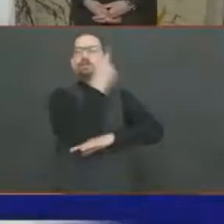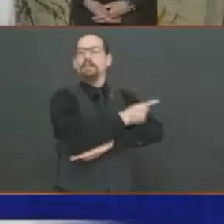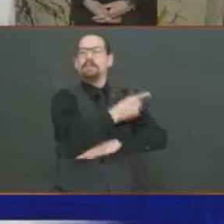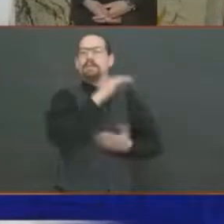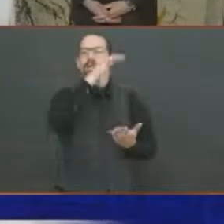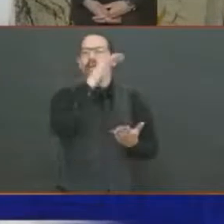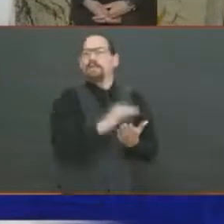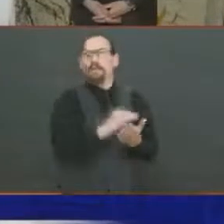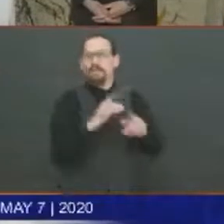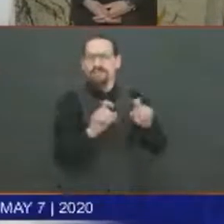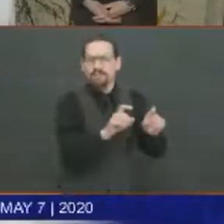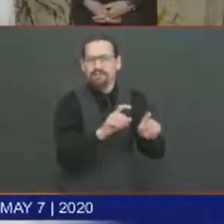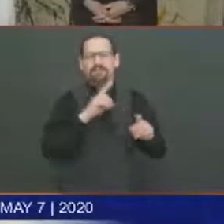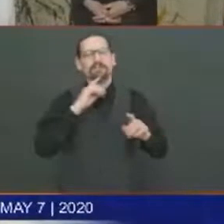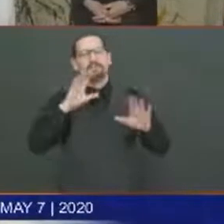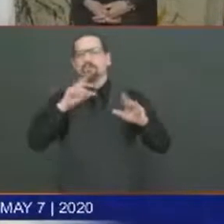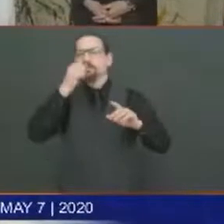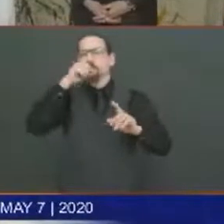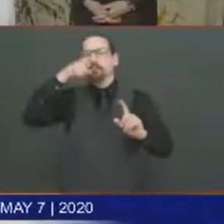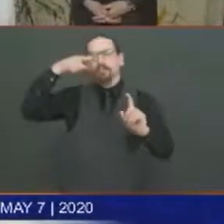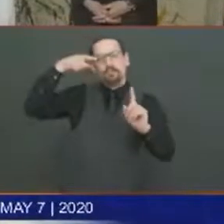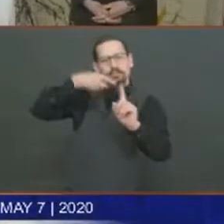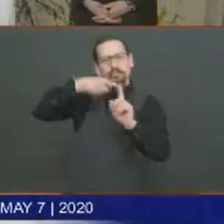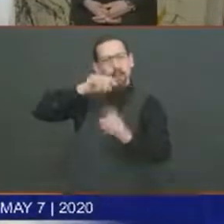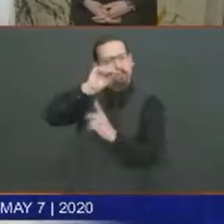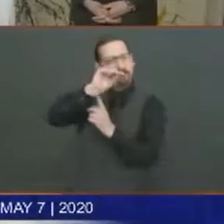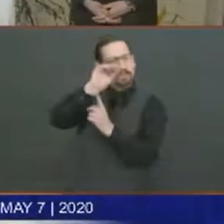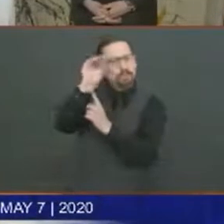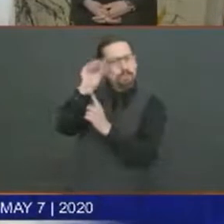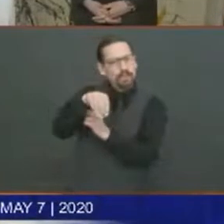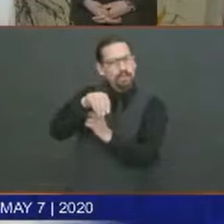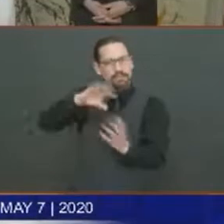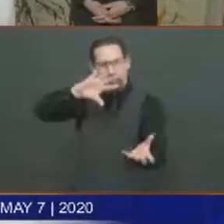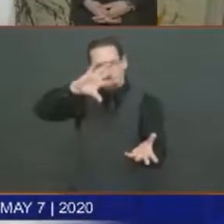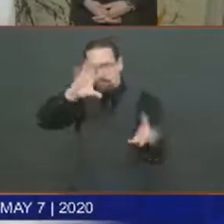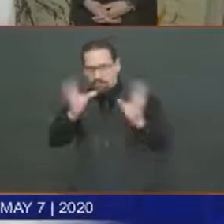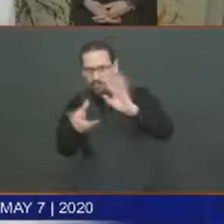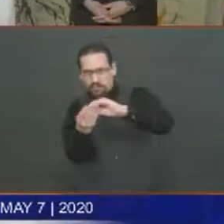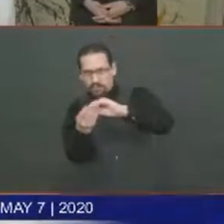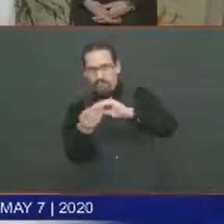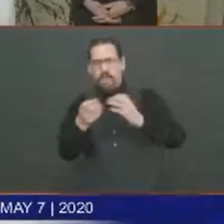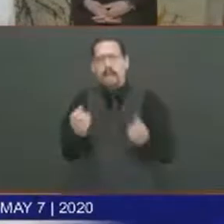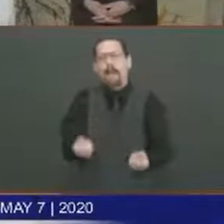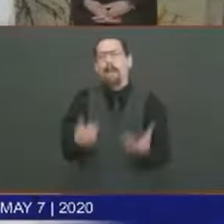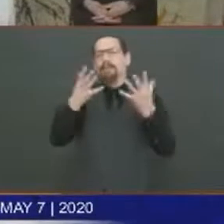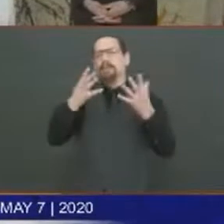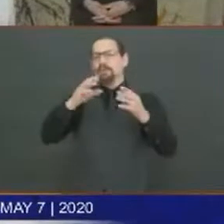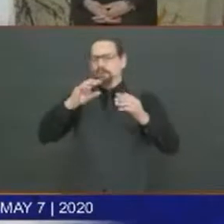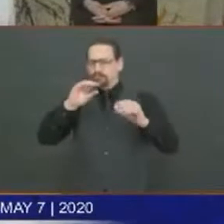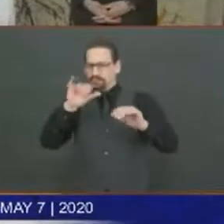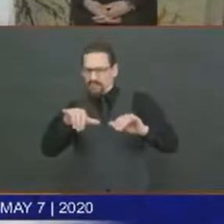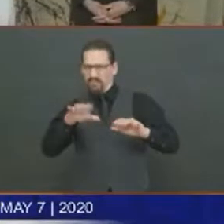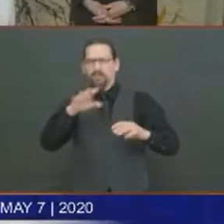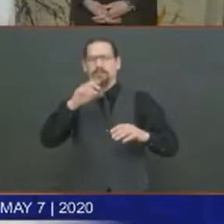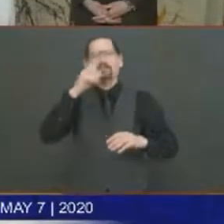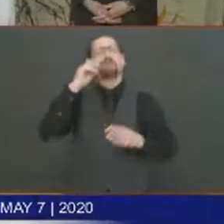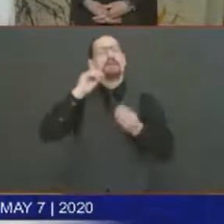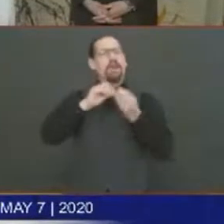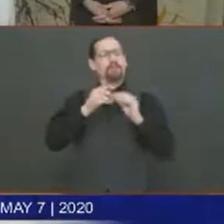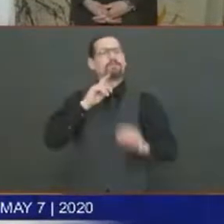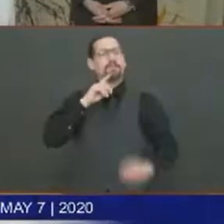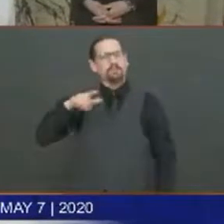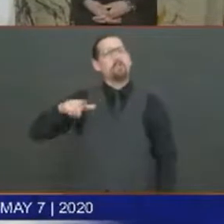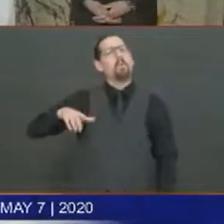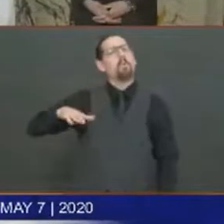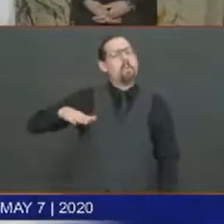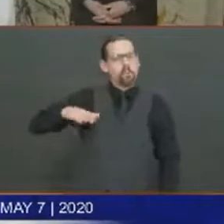positive, which accounts for how many tests we do, and that is trending down very nicely over the past 14 days. So